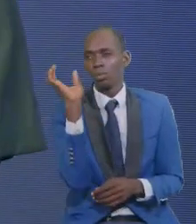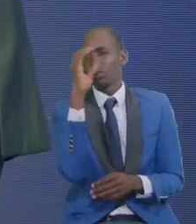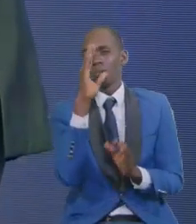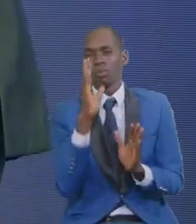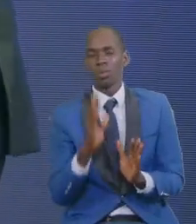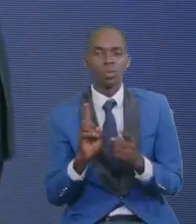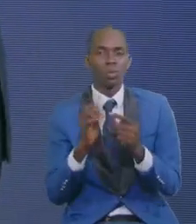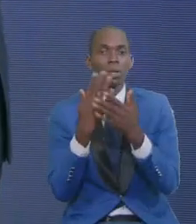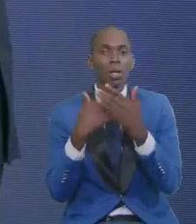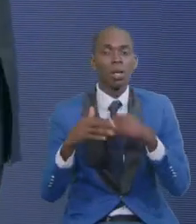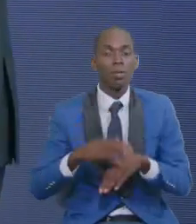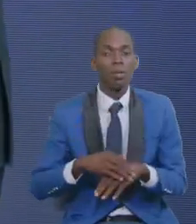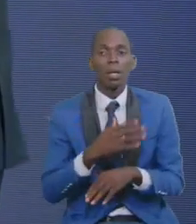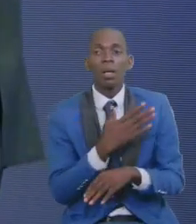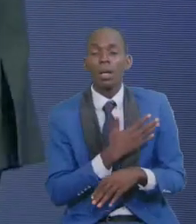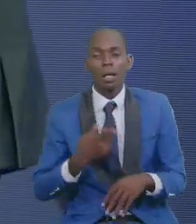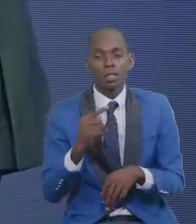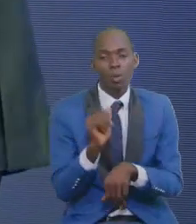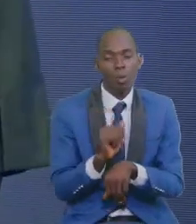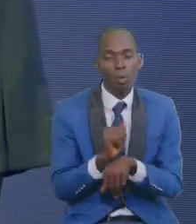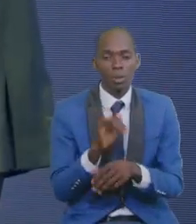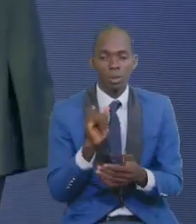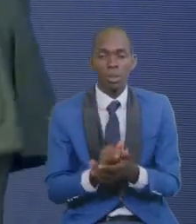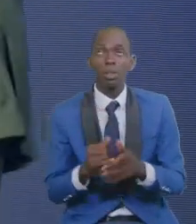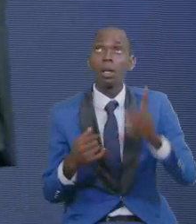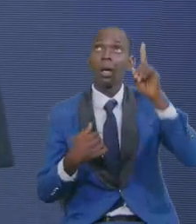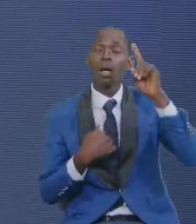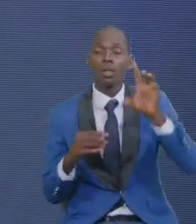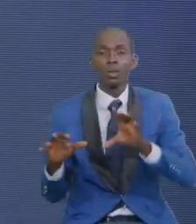And the works that I do, he shall do.